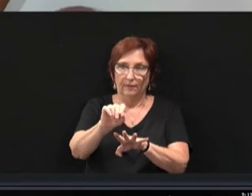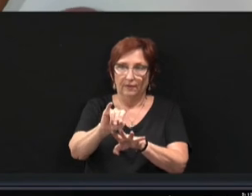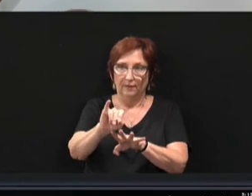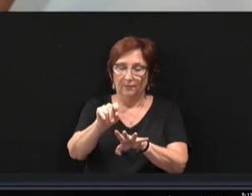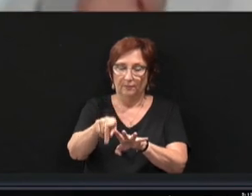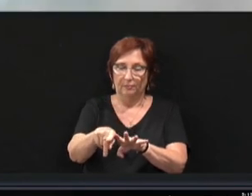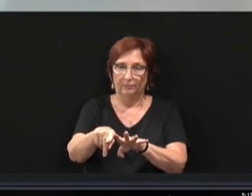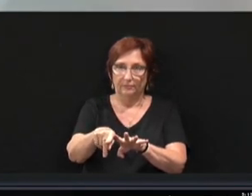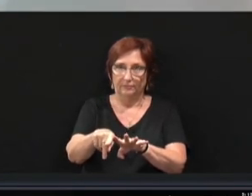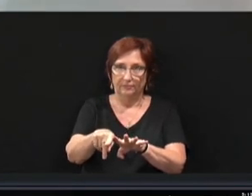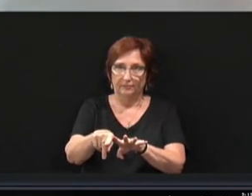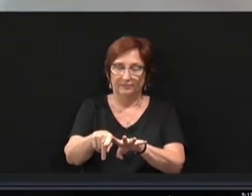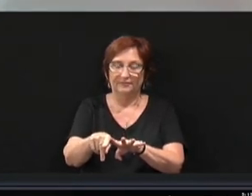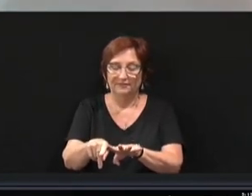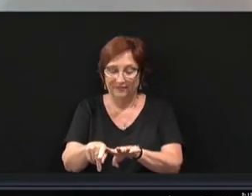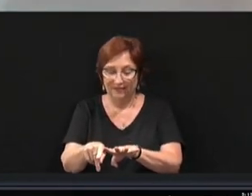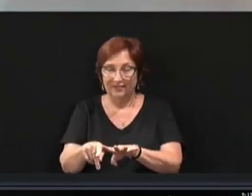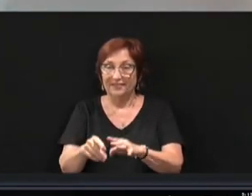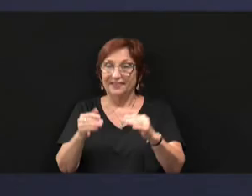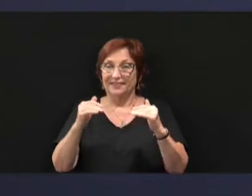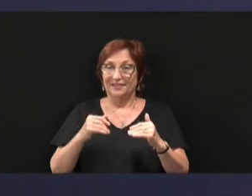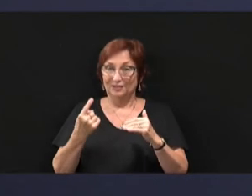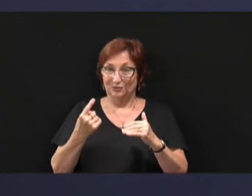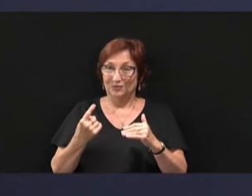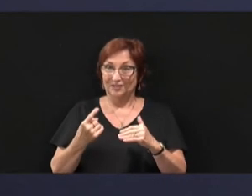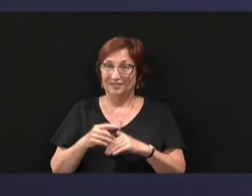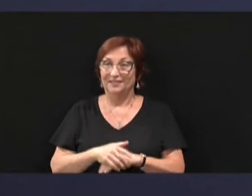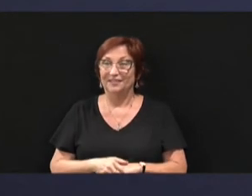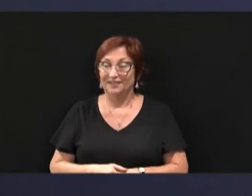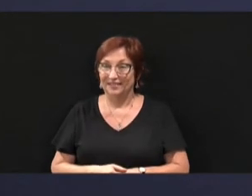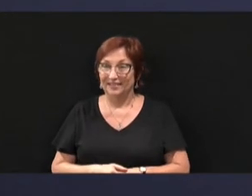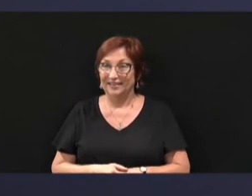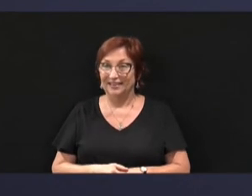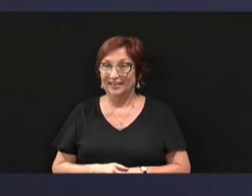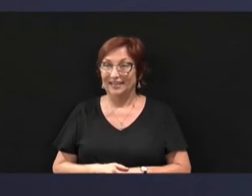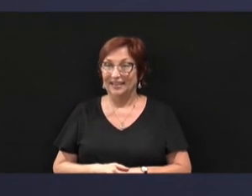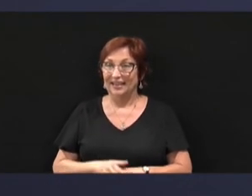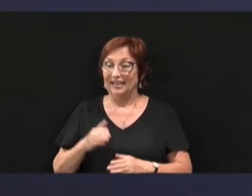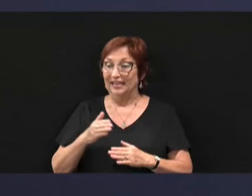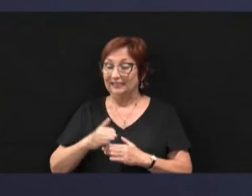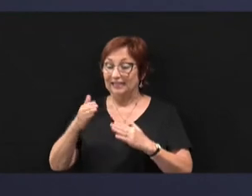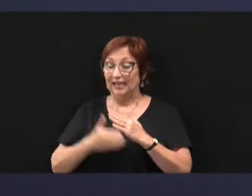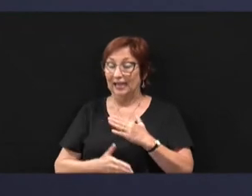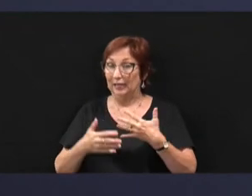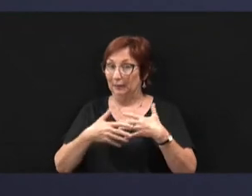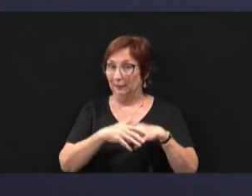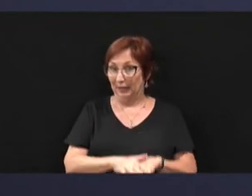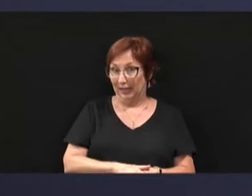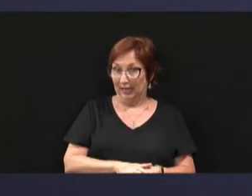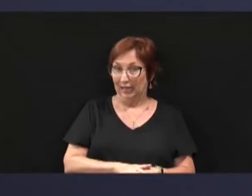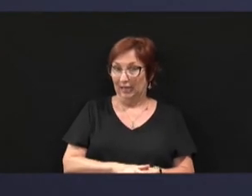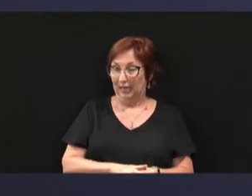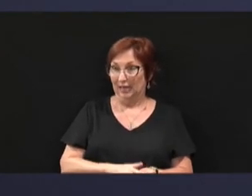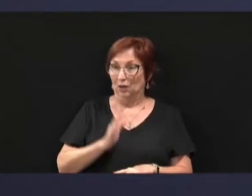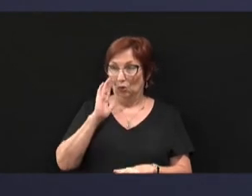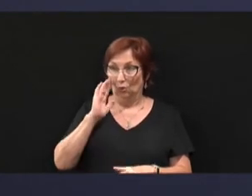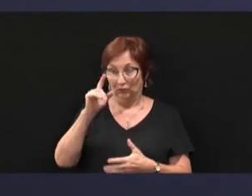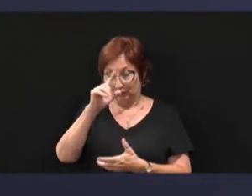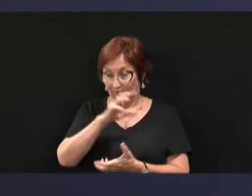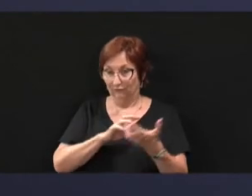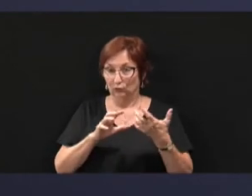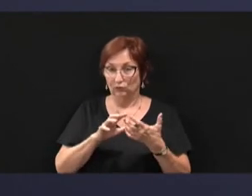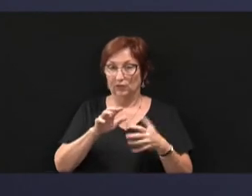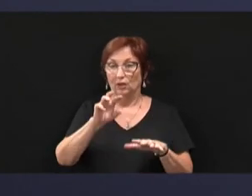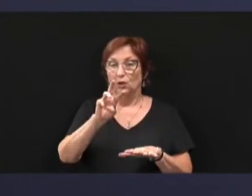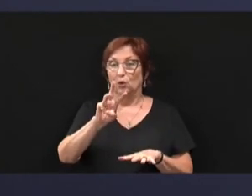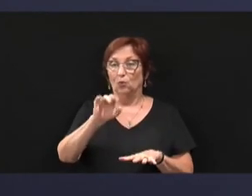G-r-i-p. Very good. And the next one is going to be an ending blend. That will really confuse you.